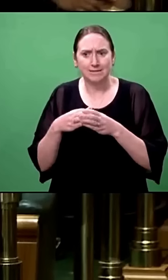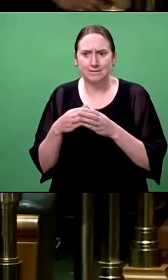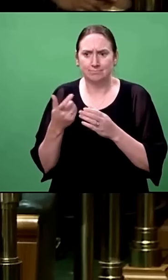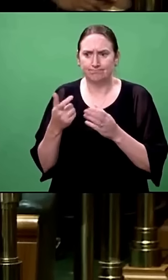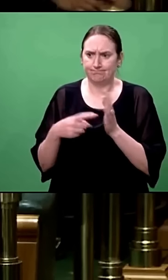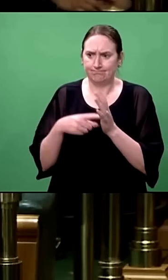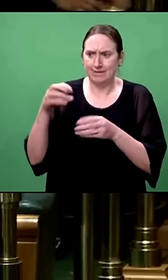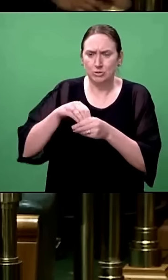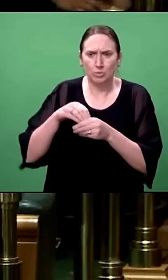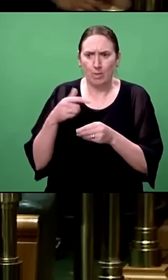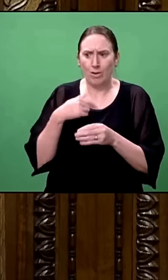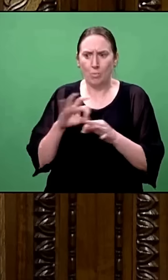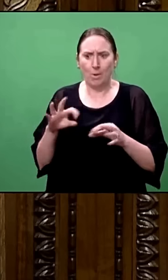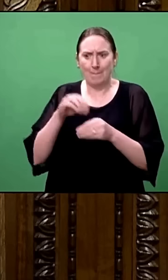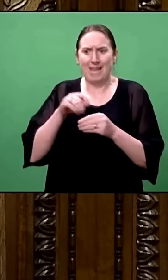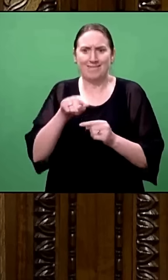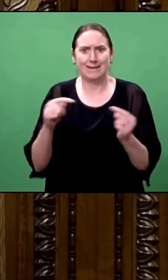debate if we weren't part of it.